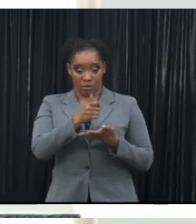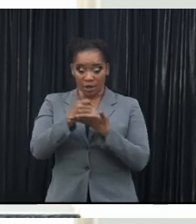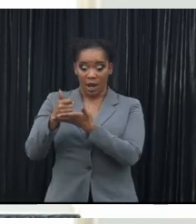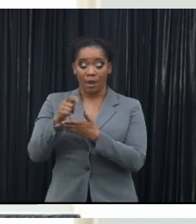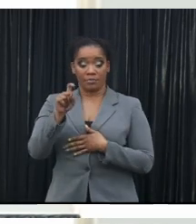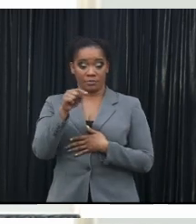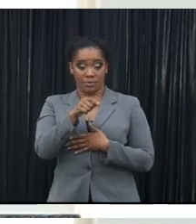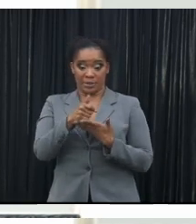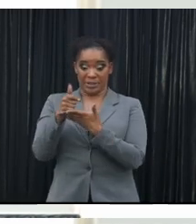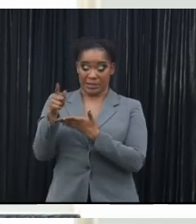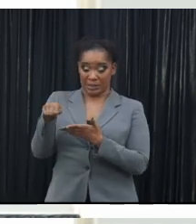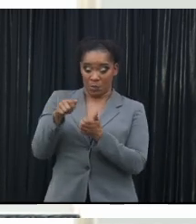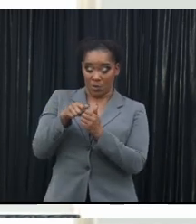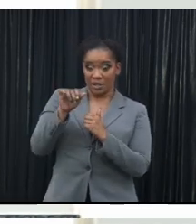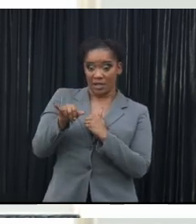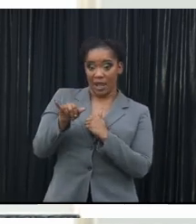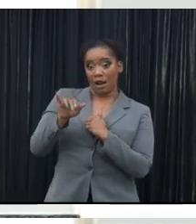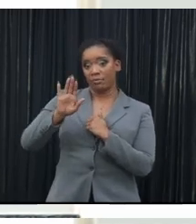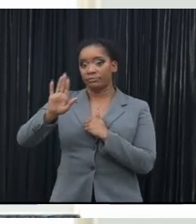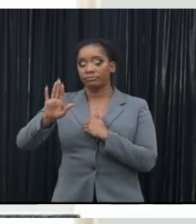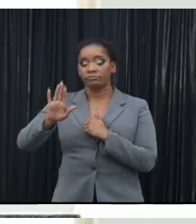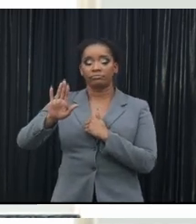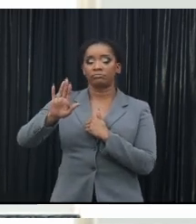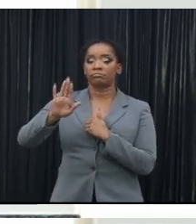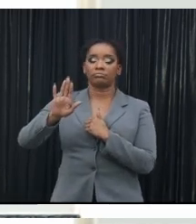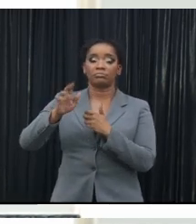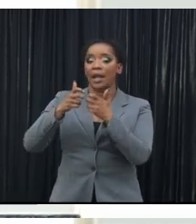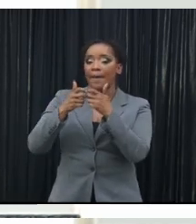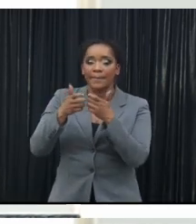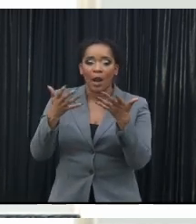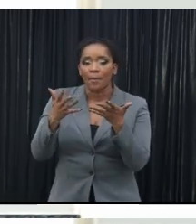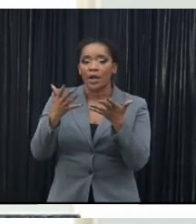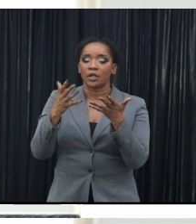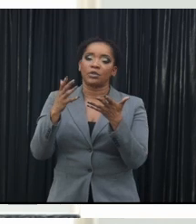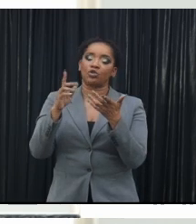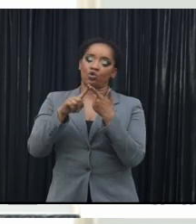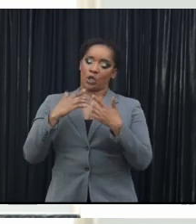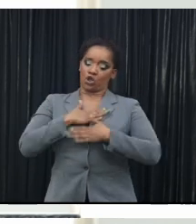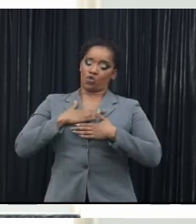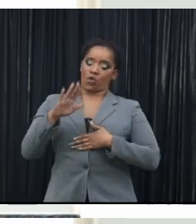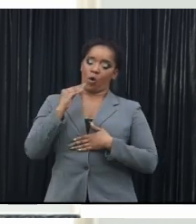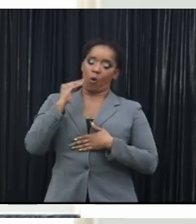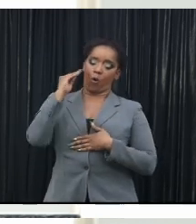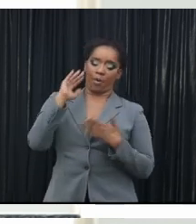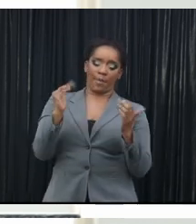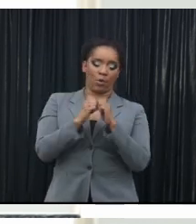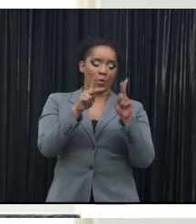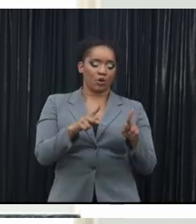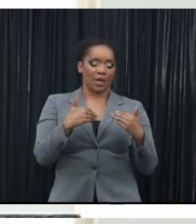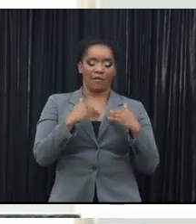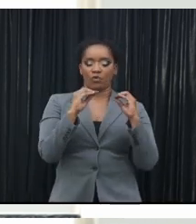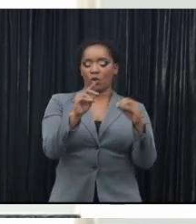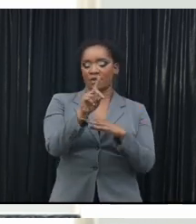assist them with their impairment in enjoying their housing like somebody without a disability? As a result,